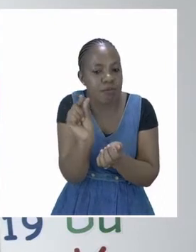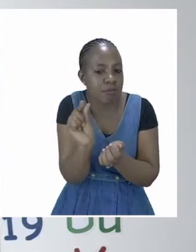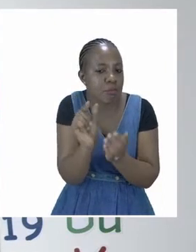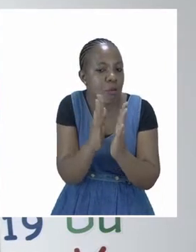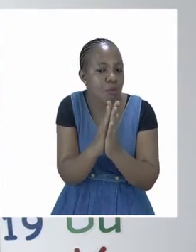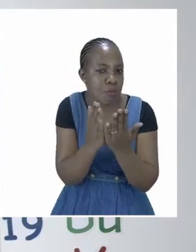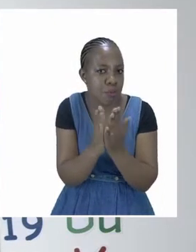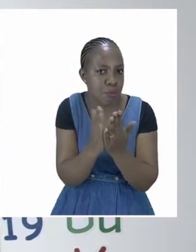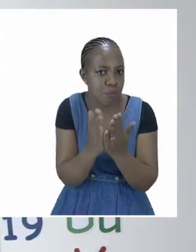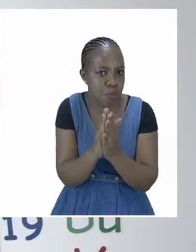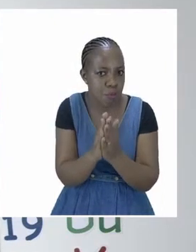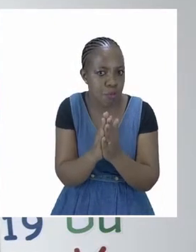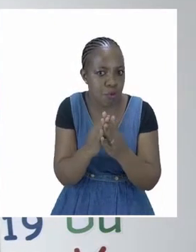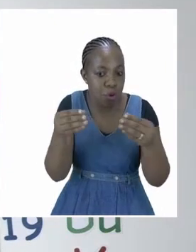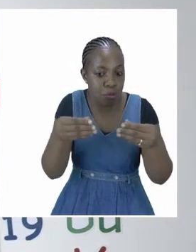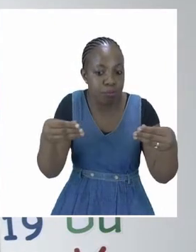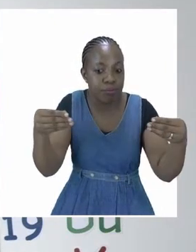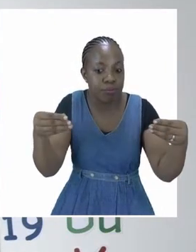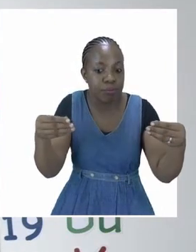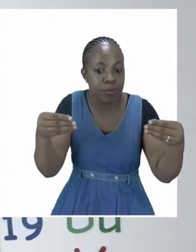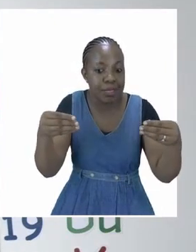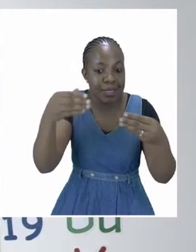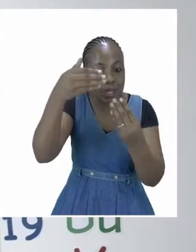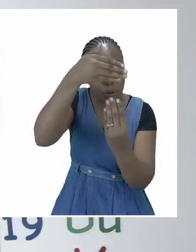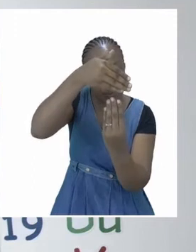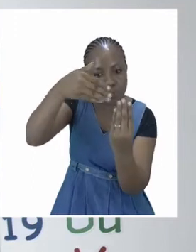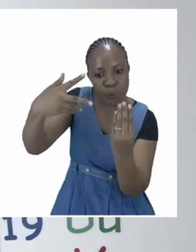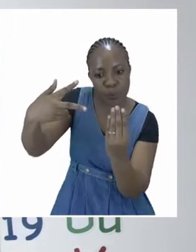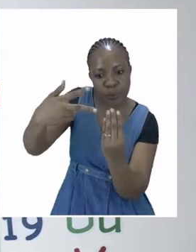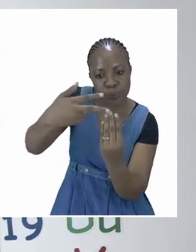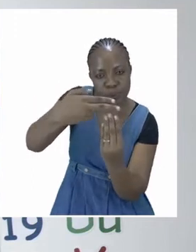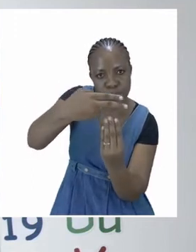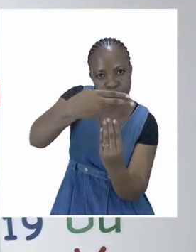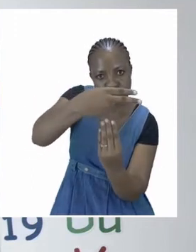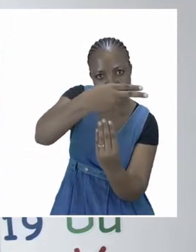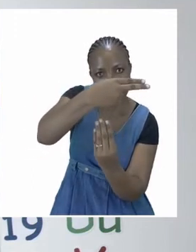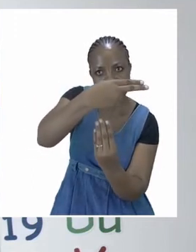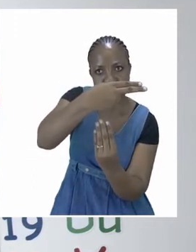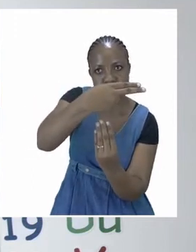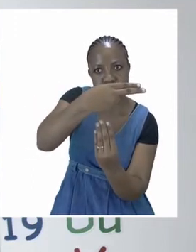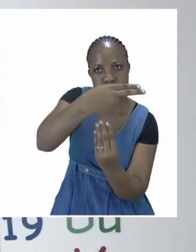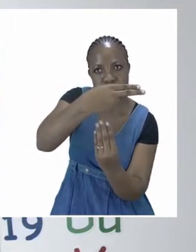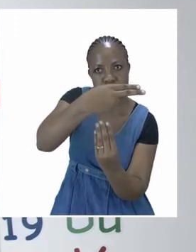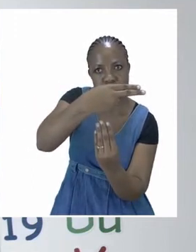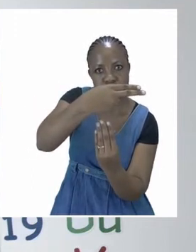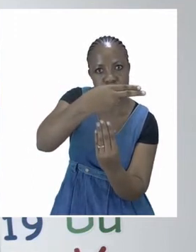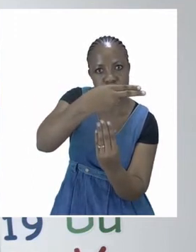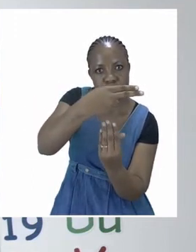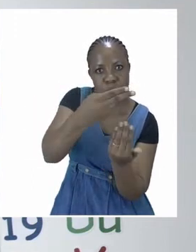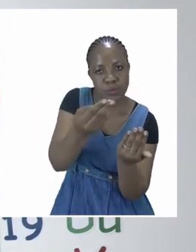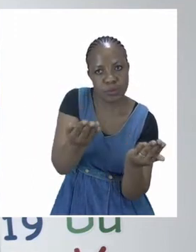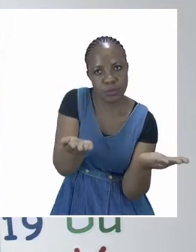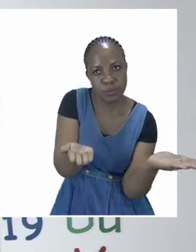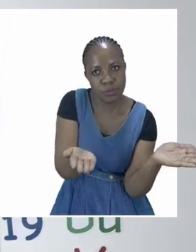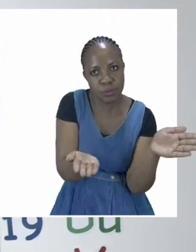booklet. Please cut the top of the lesson booklet with a pair of scissors and fold